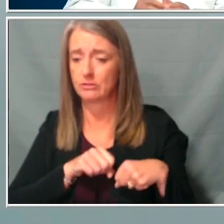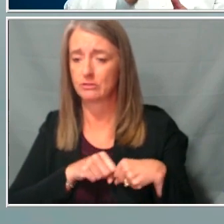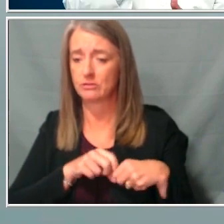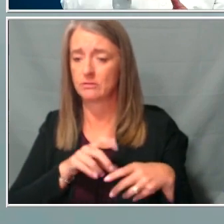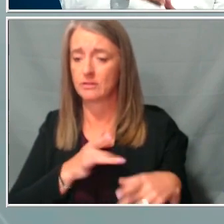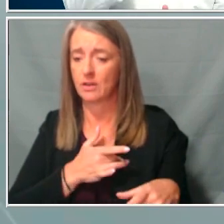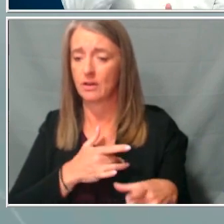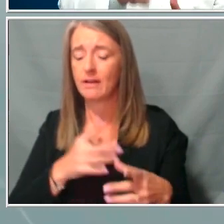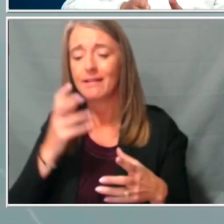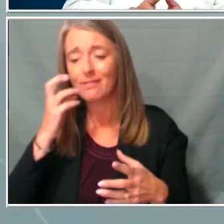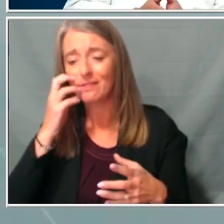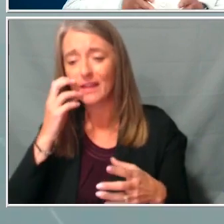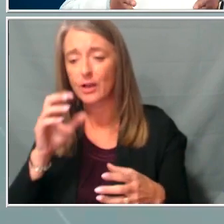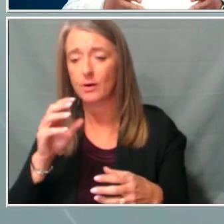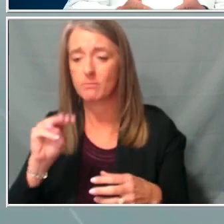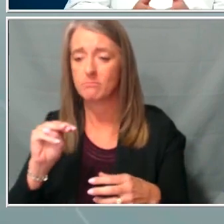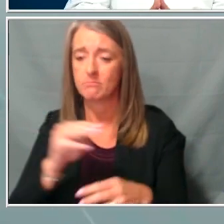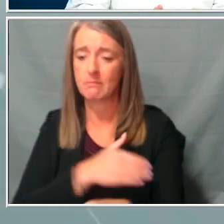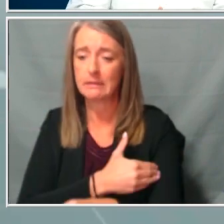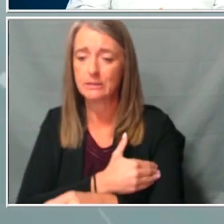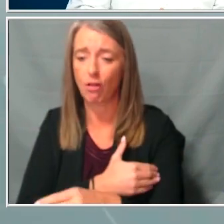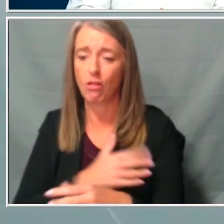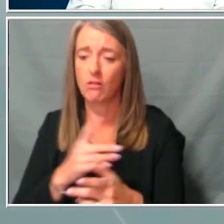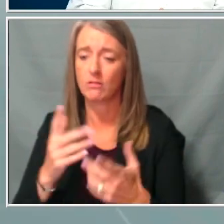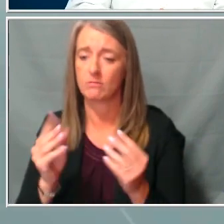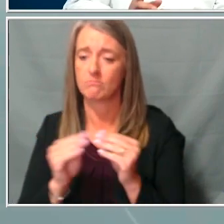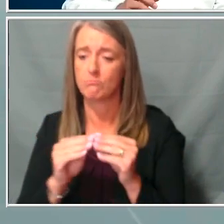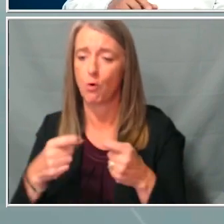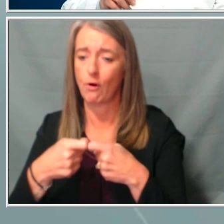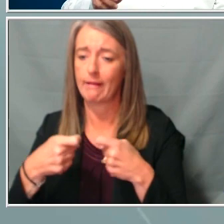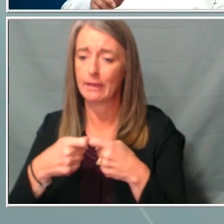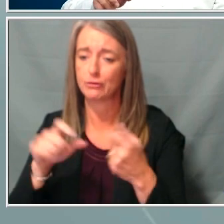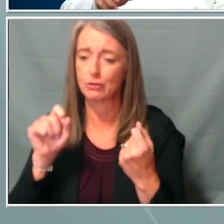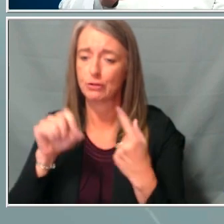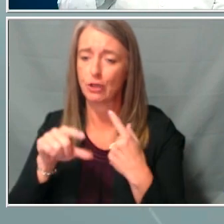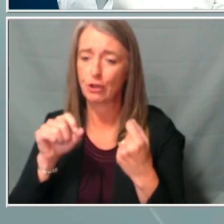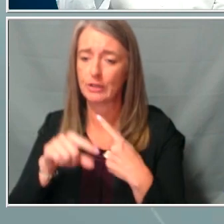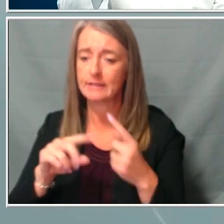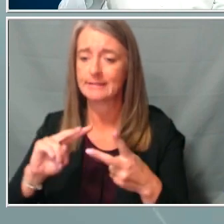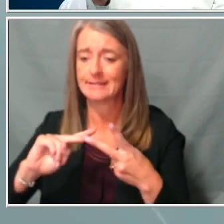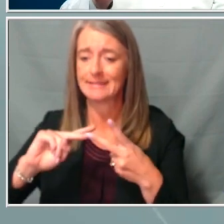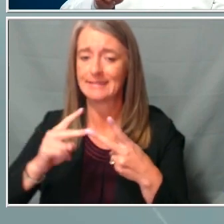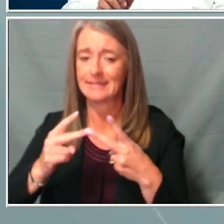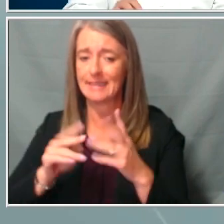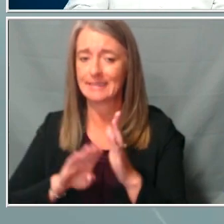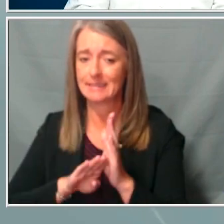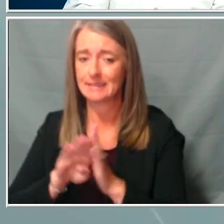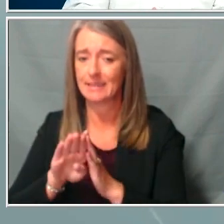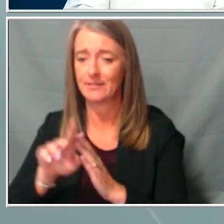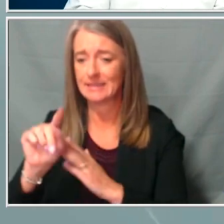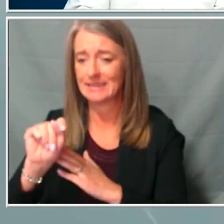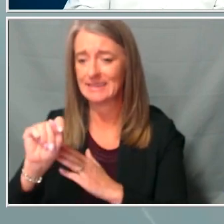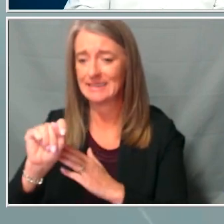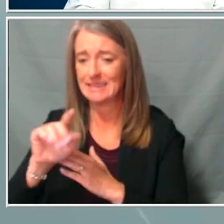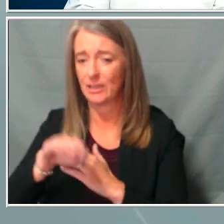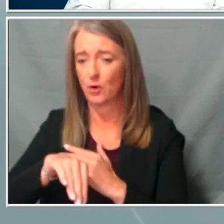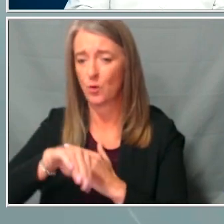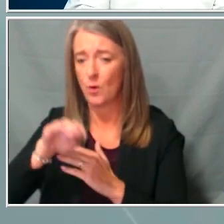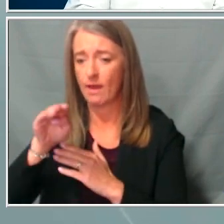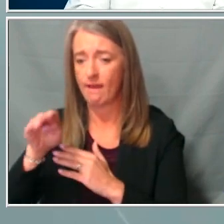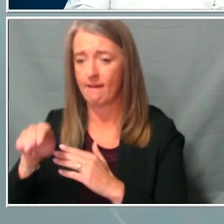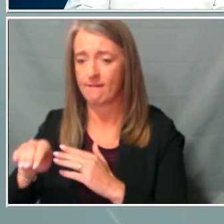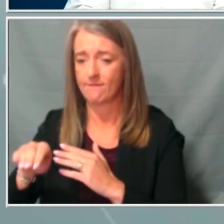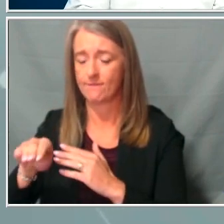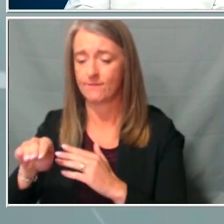Thicker muscle, larger spike because there's more electrical current. But the second spike that has a T wave noted on it